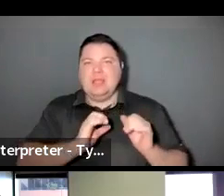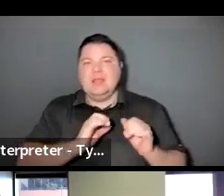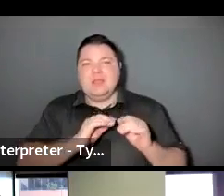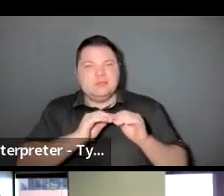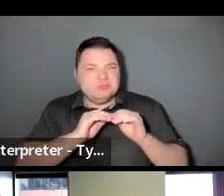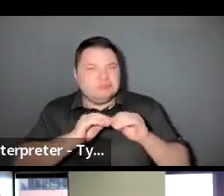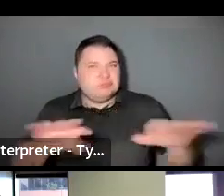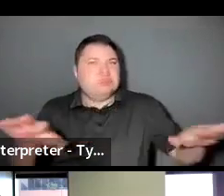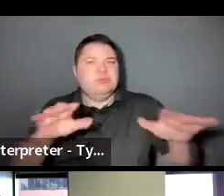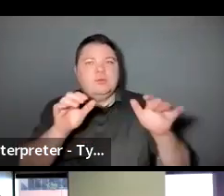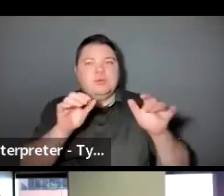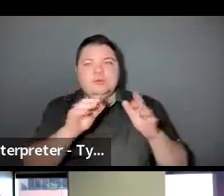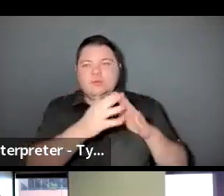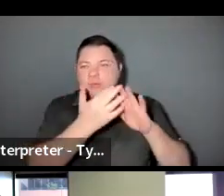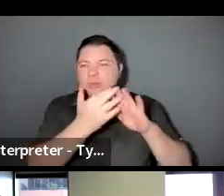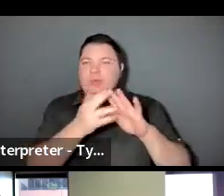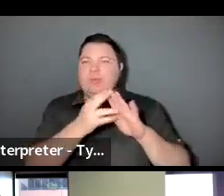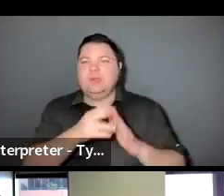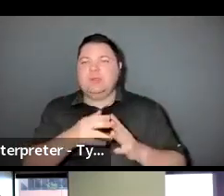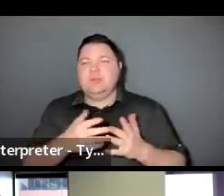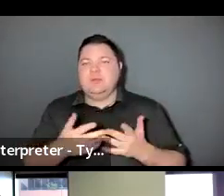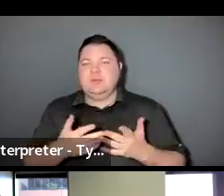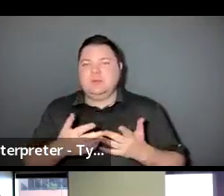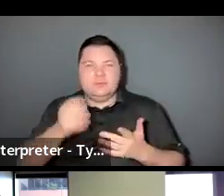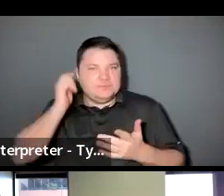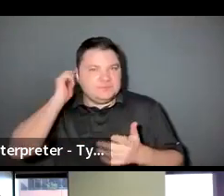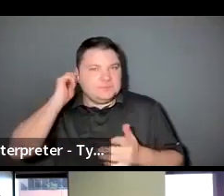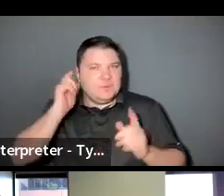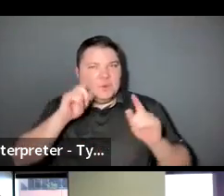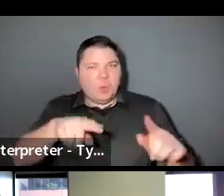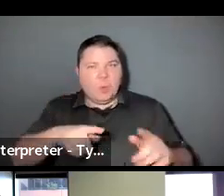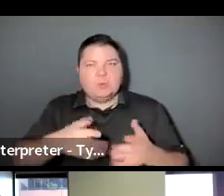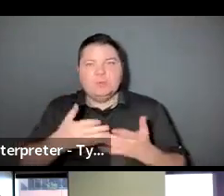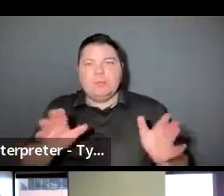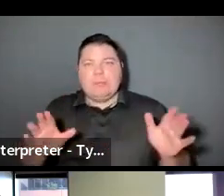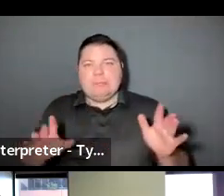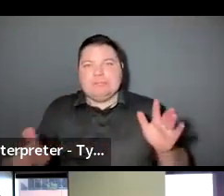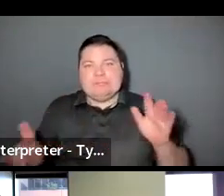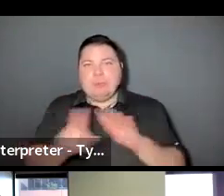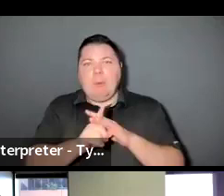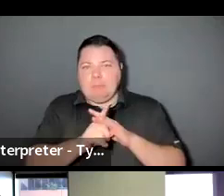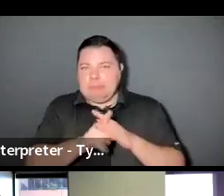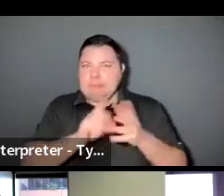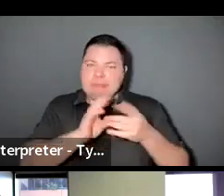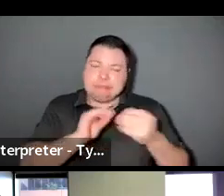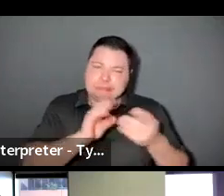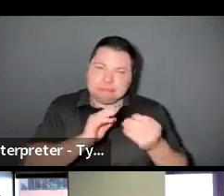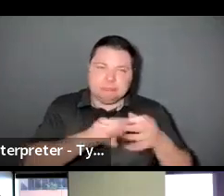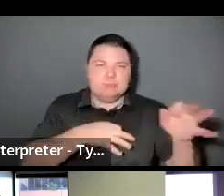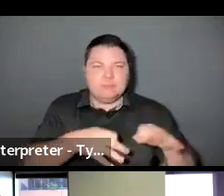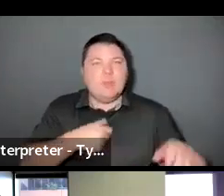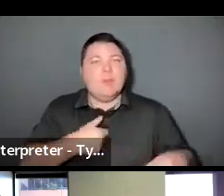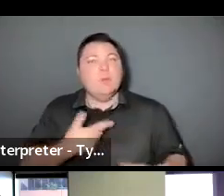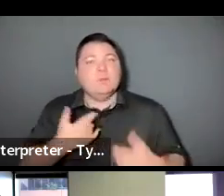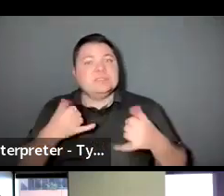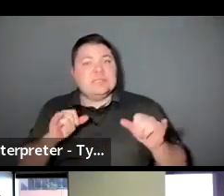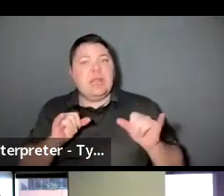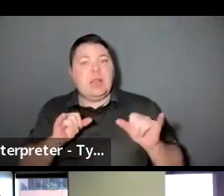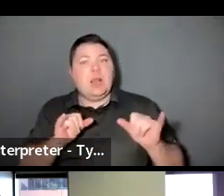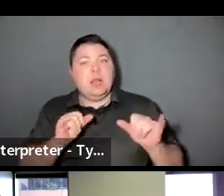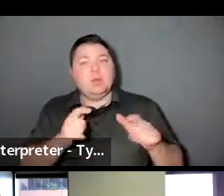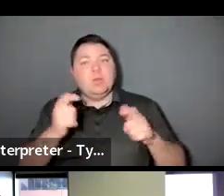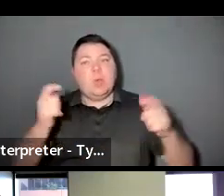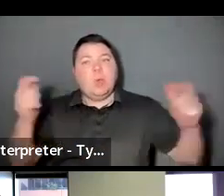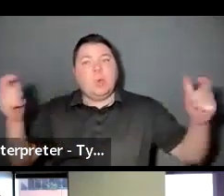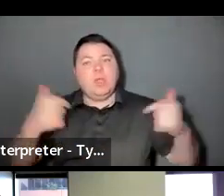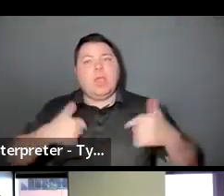community. We were going and doing public appearances. So those public appearances have continued to grow, and I've